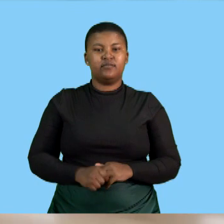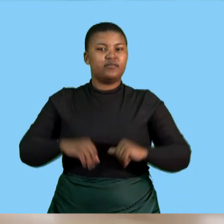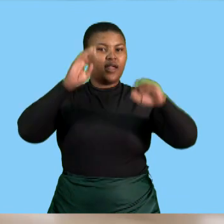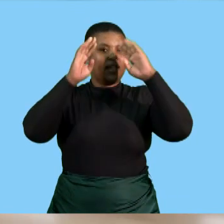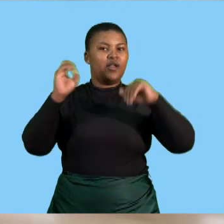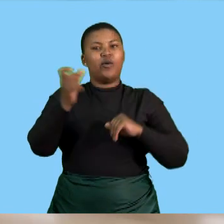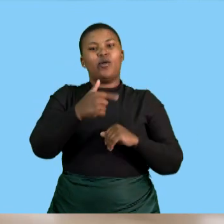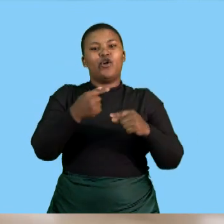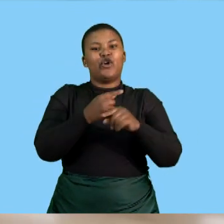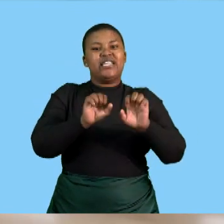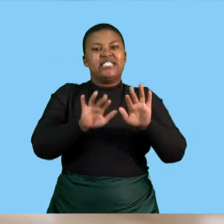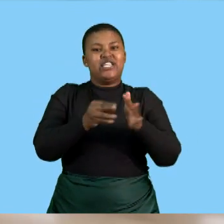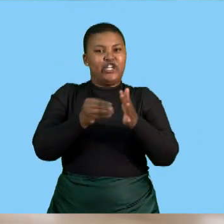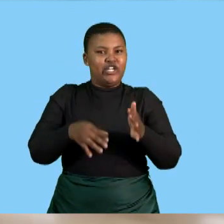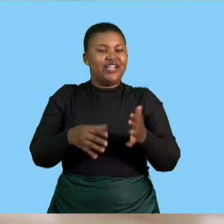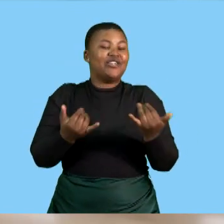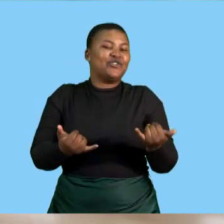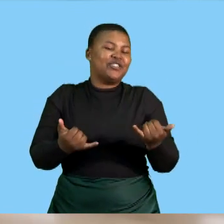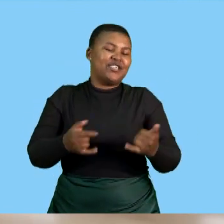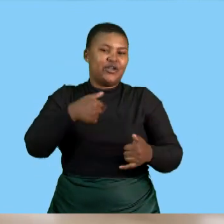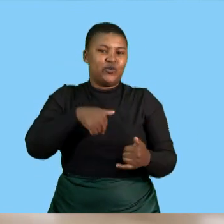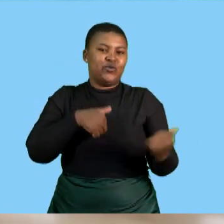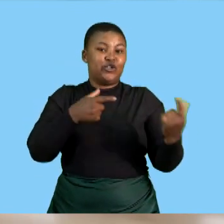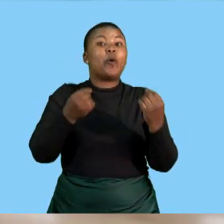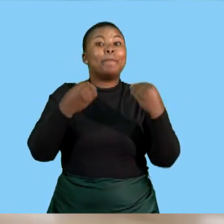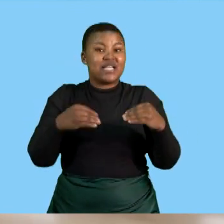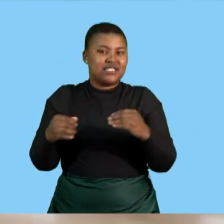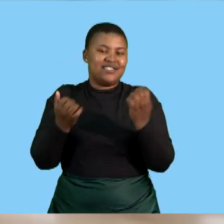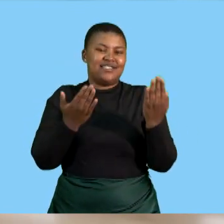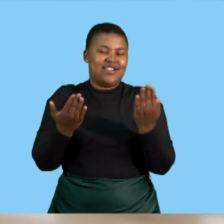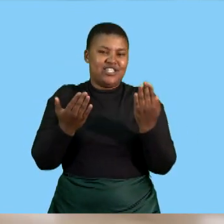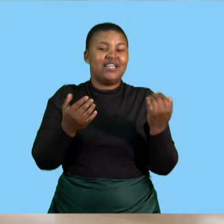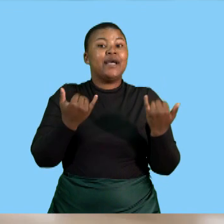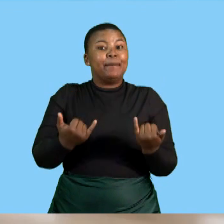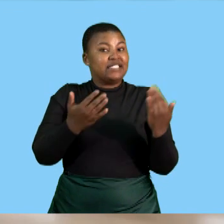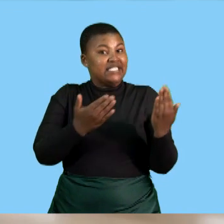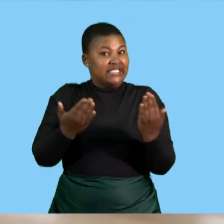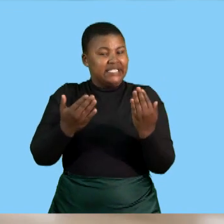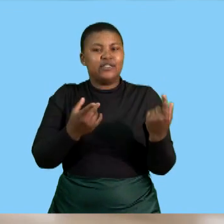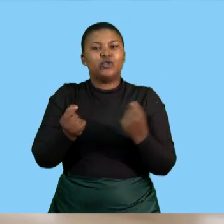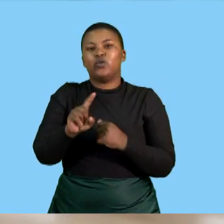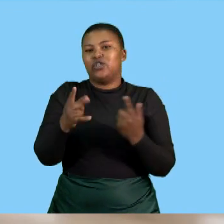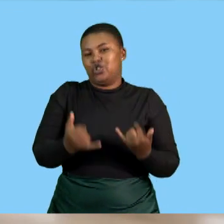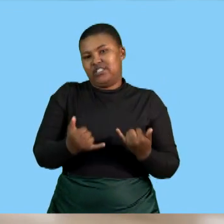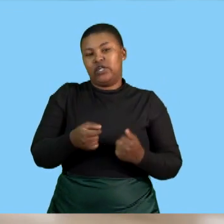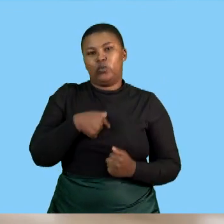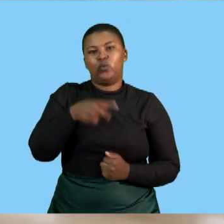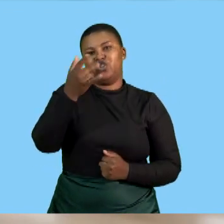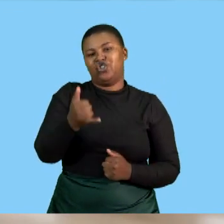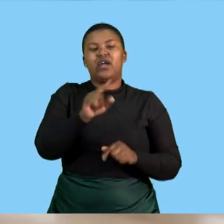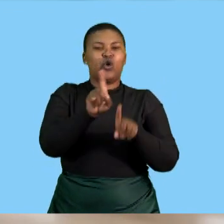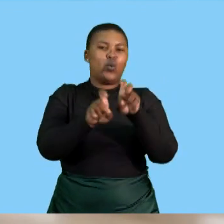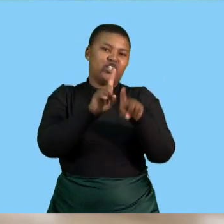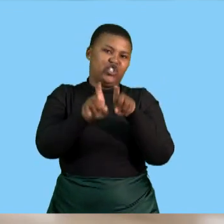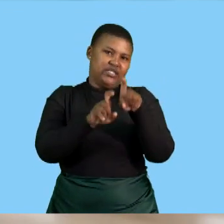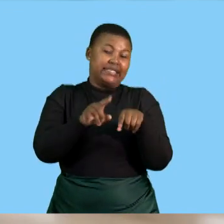Hello all our grade 10 learners. In today's business study lesson, or in our business studies lesson, we are going to look at